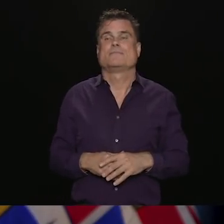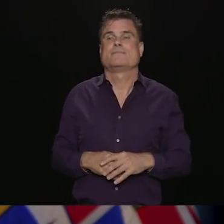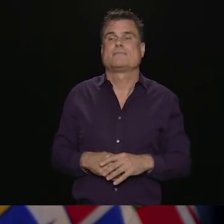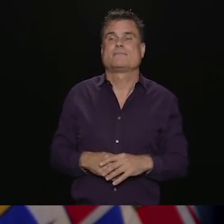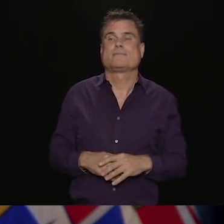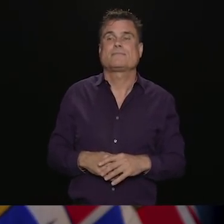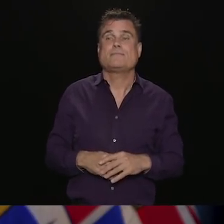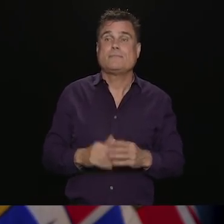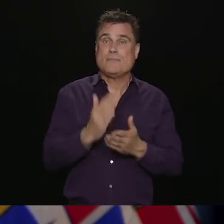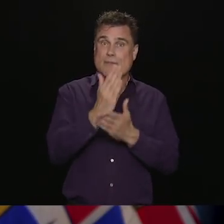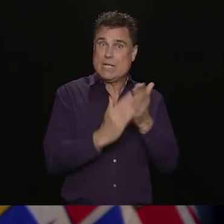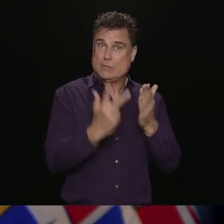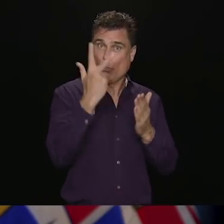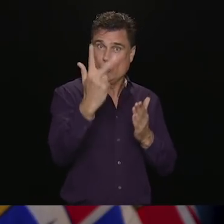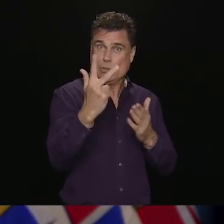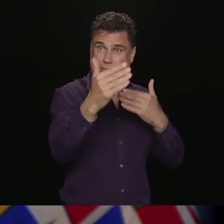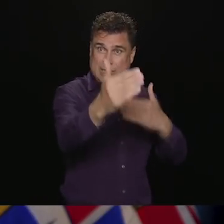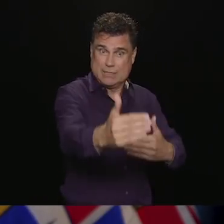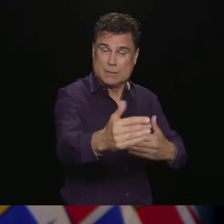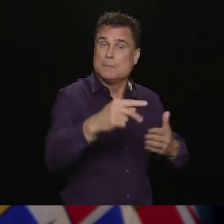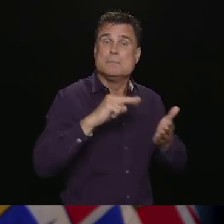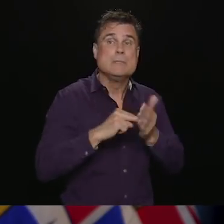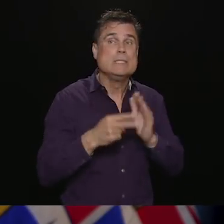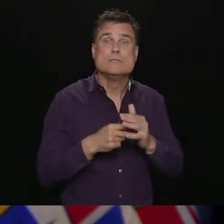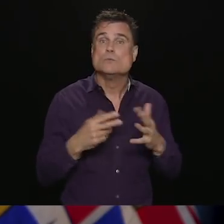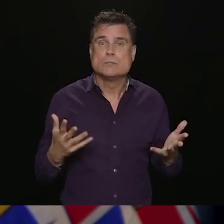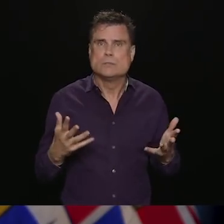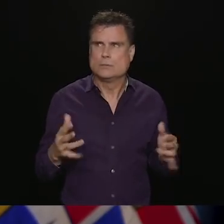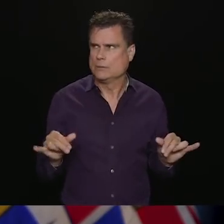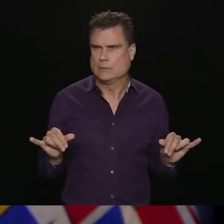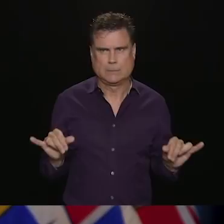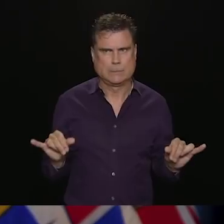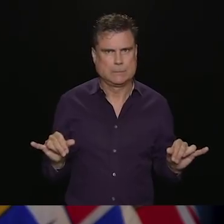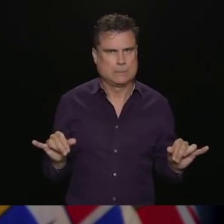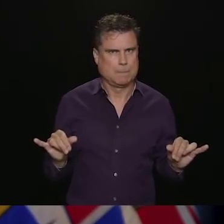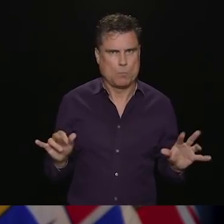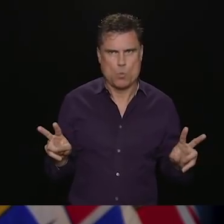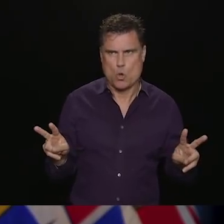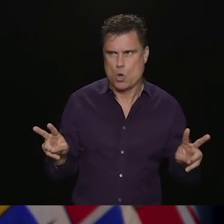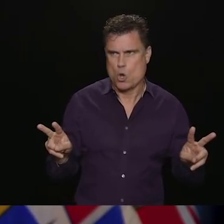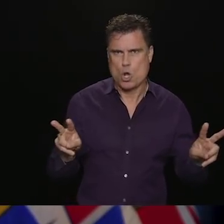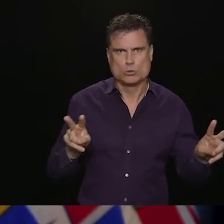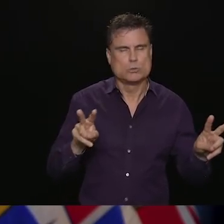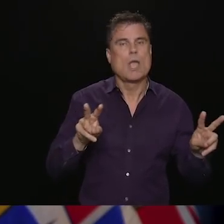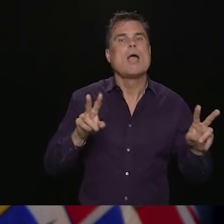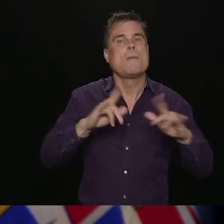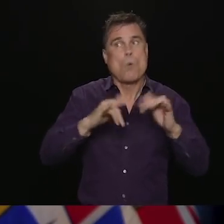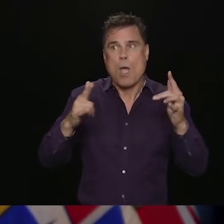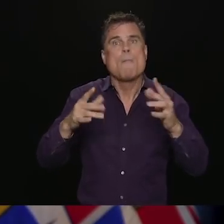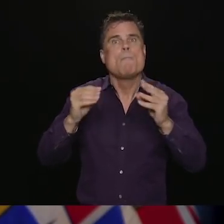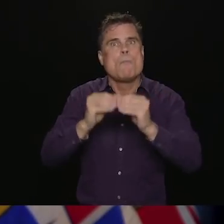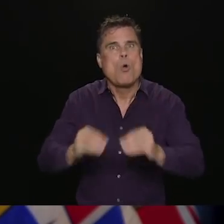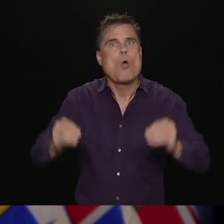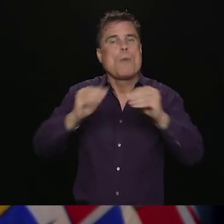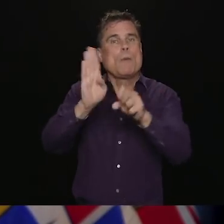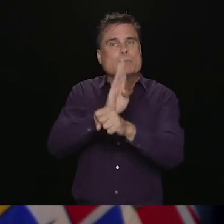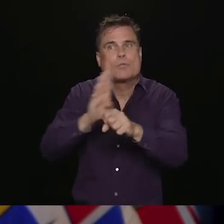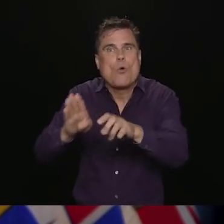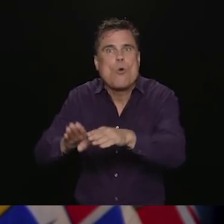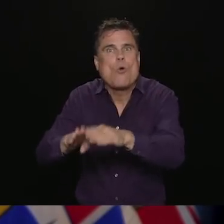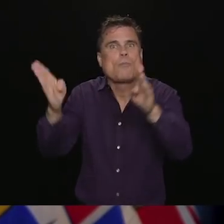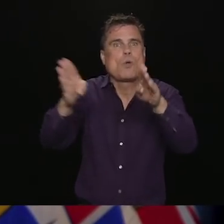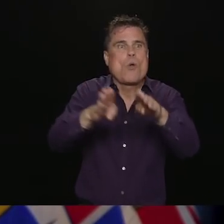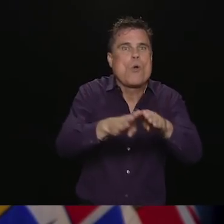open. You know, we've been through this in a transition so that not everything is happening at once. And now we